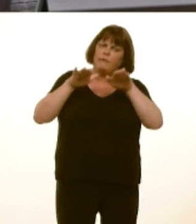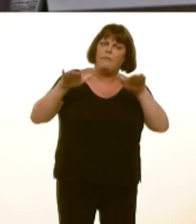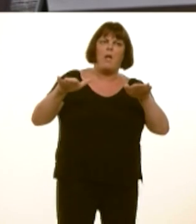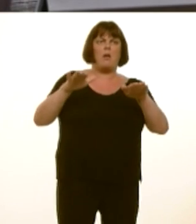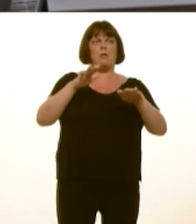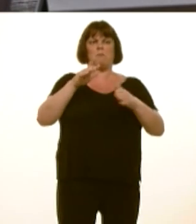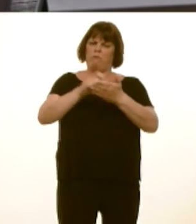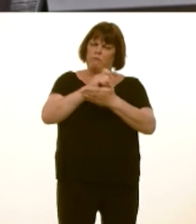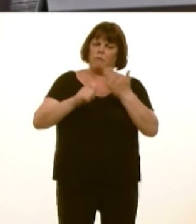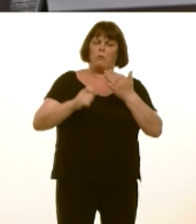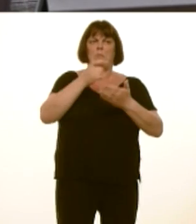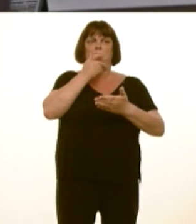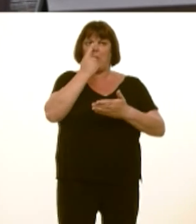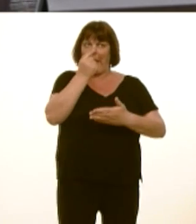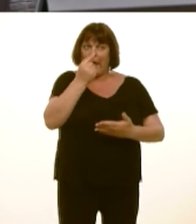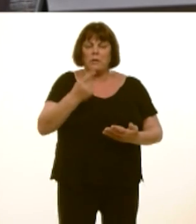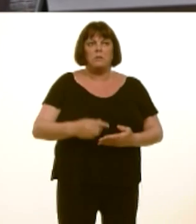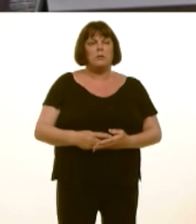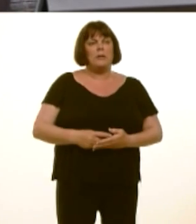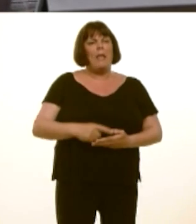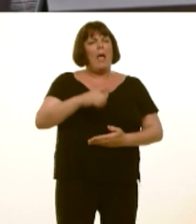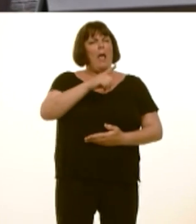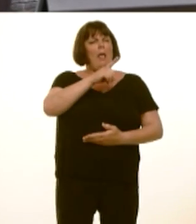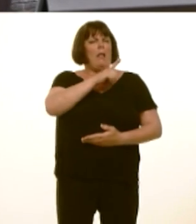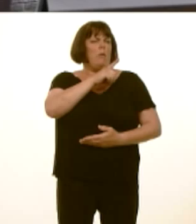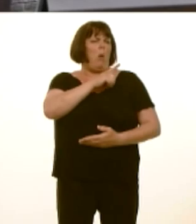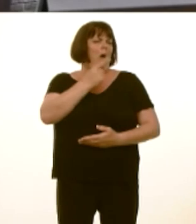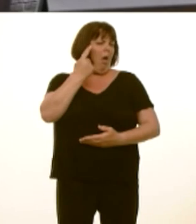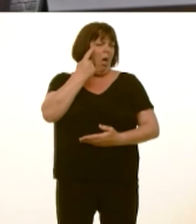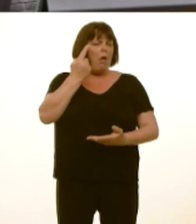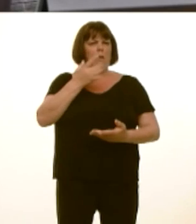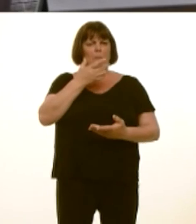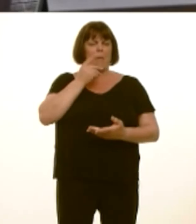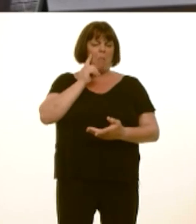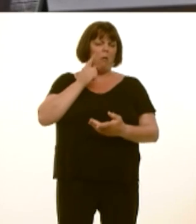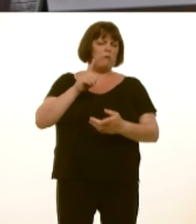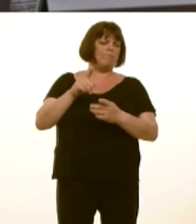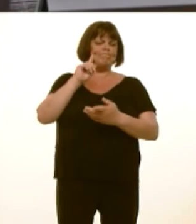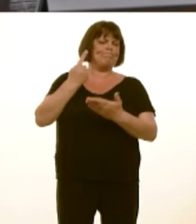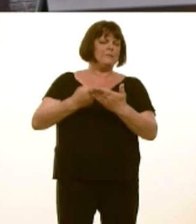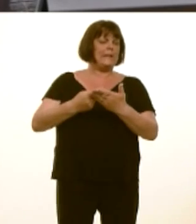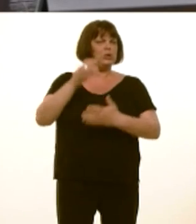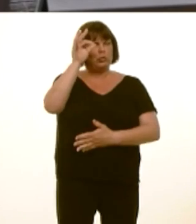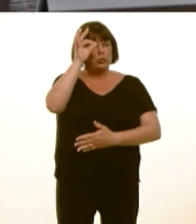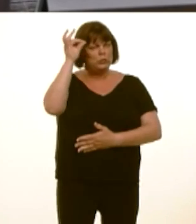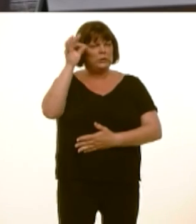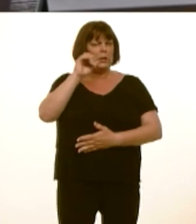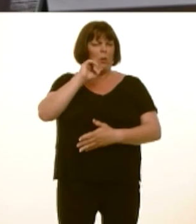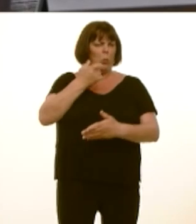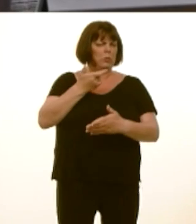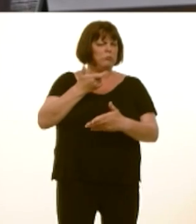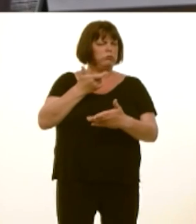that reason, I believe, that the country is particularly targeted by those who abhor democracy and those who wish